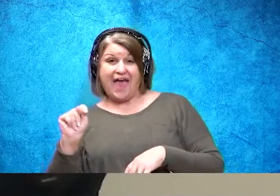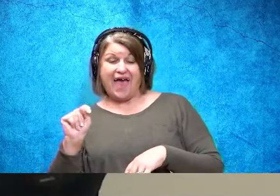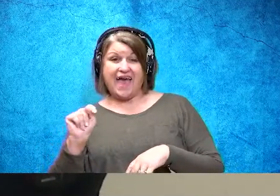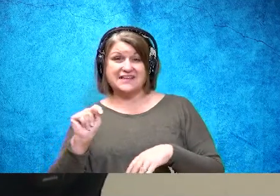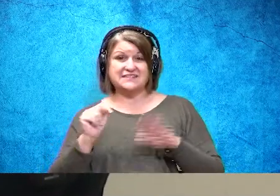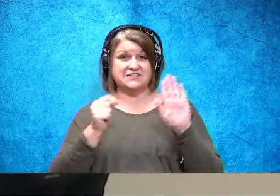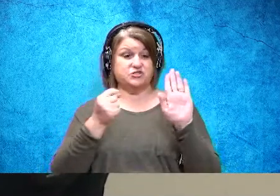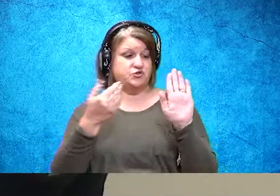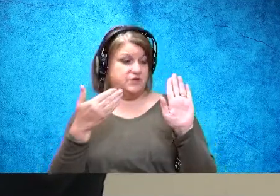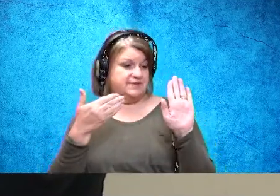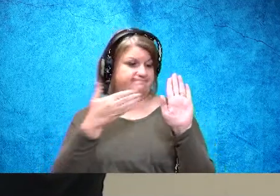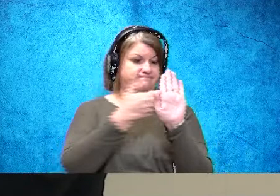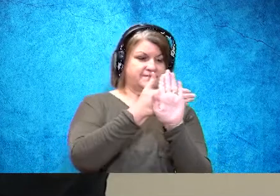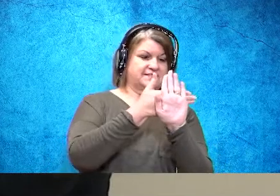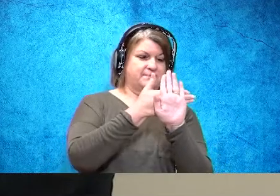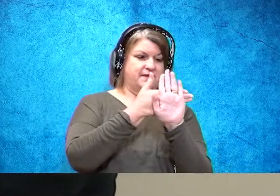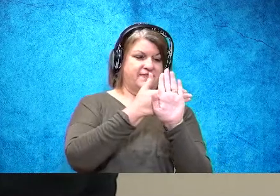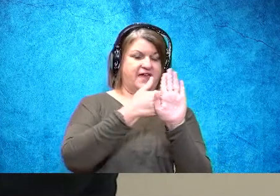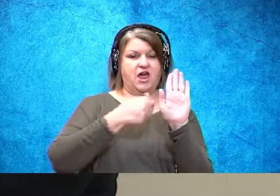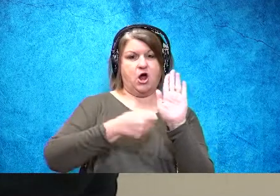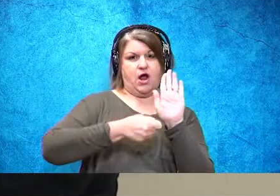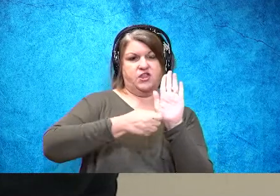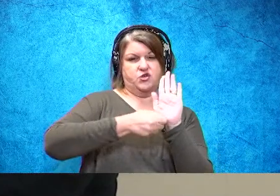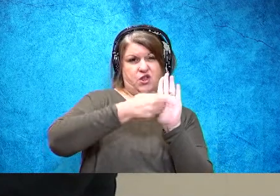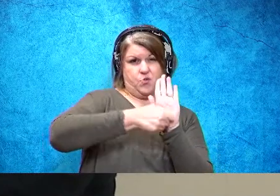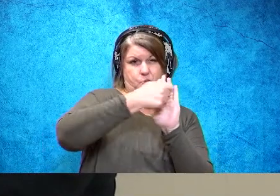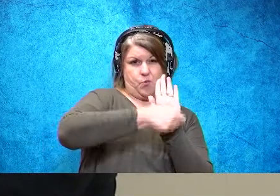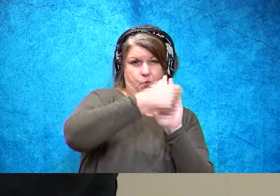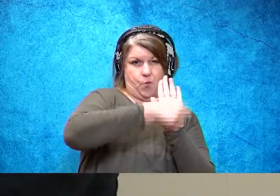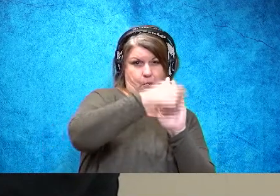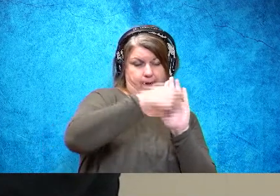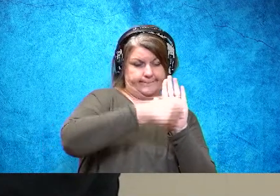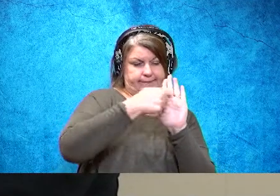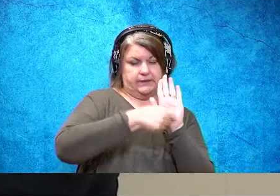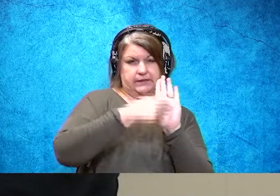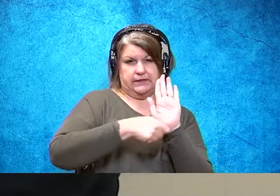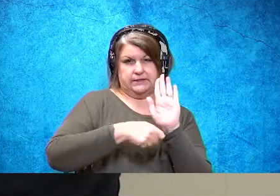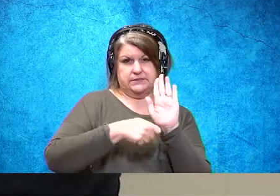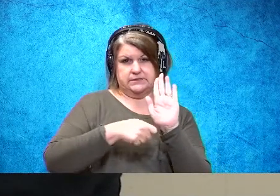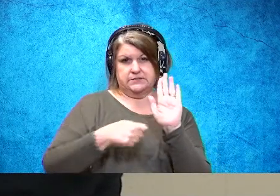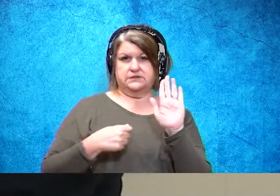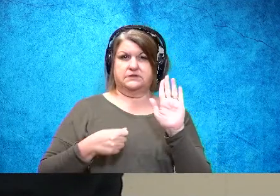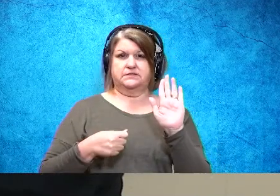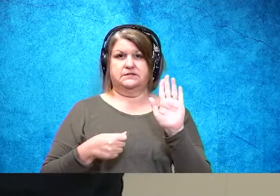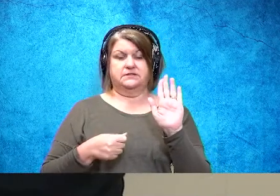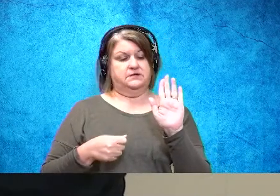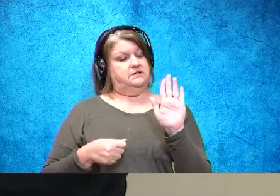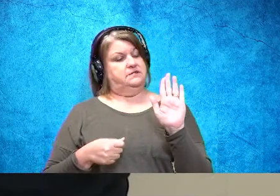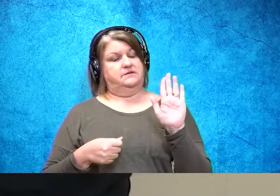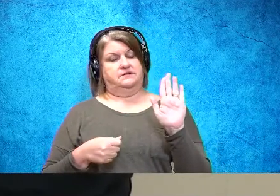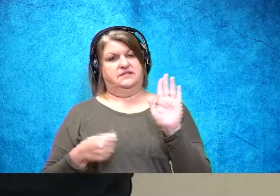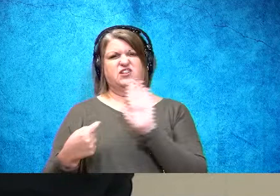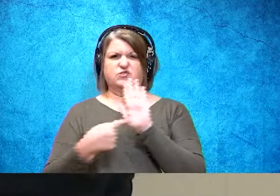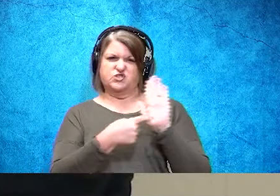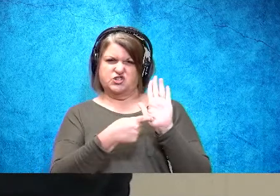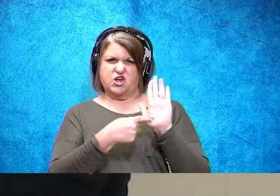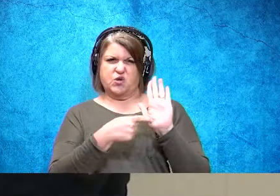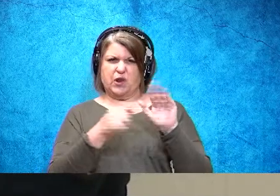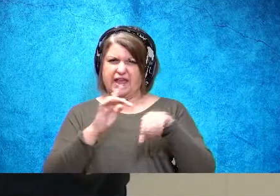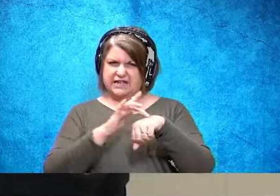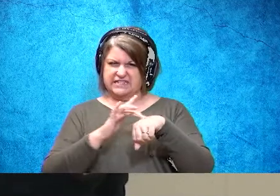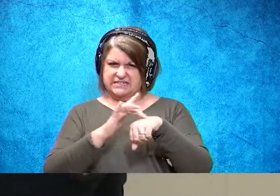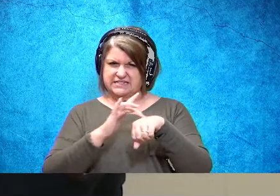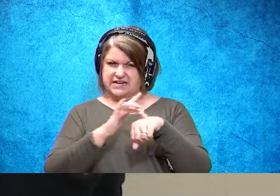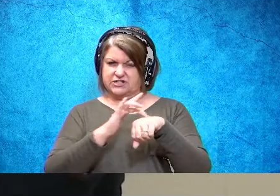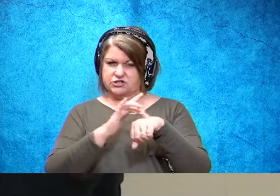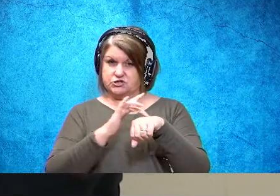texture. Maybe you can find some textures around your house like brick that you could rub. Maybe you can